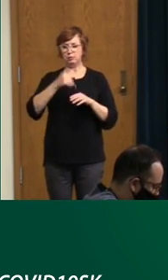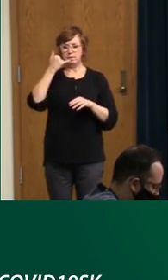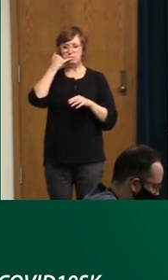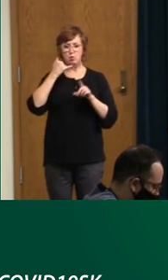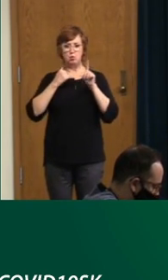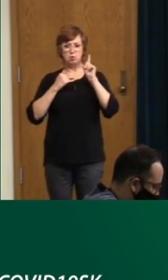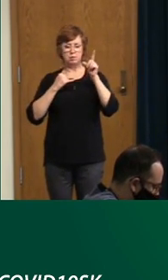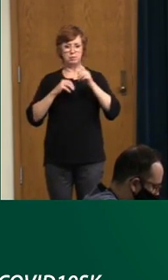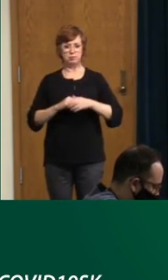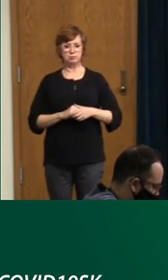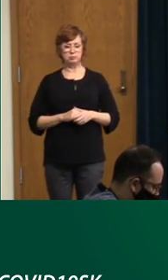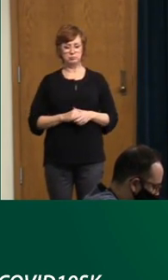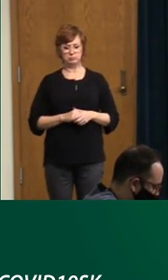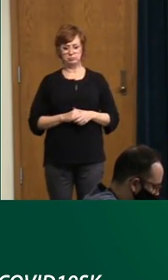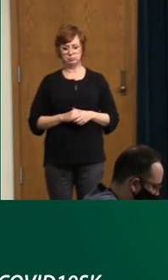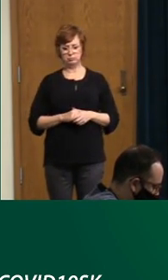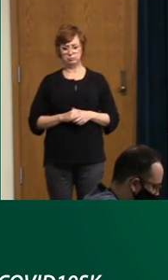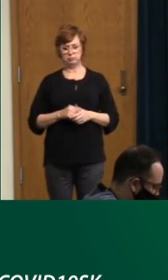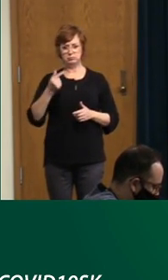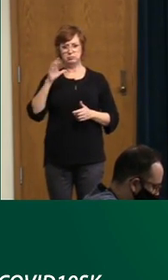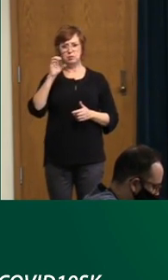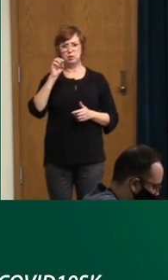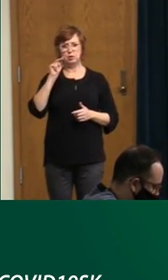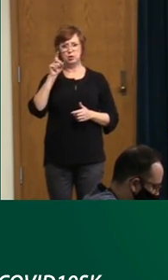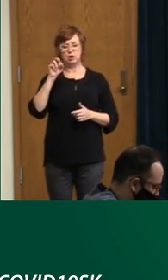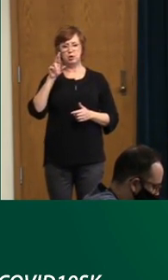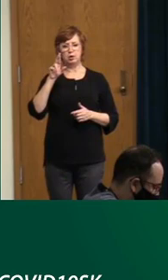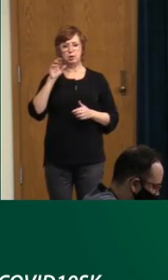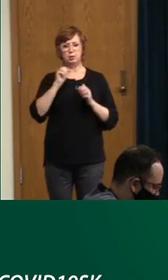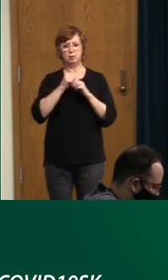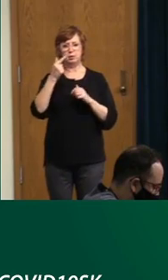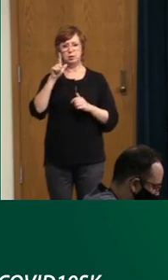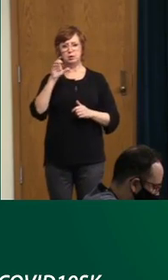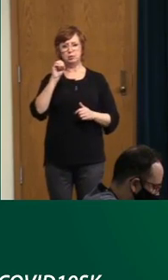lines. We have Connor O'Donovan with